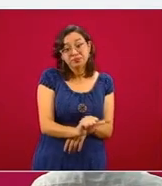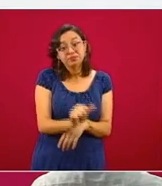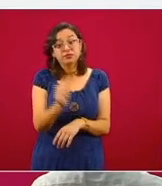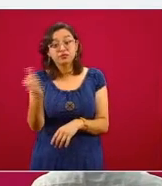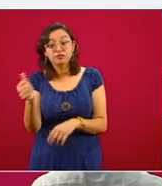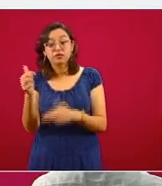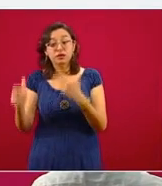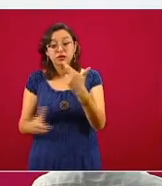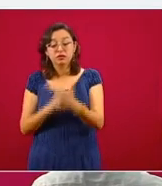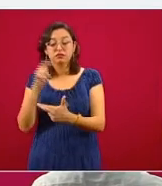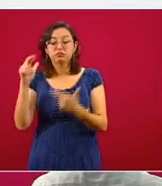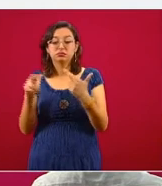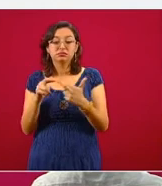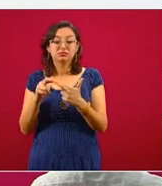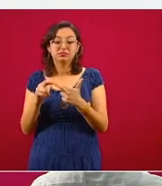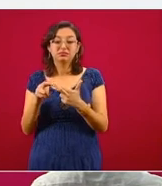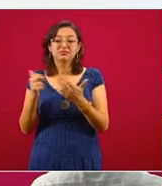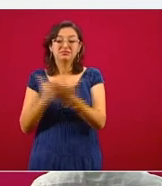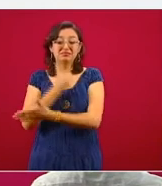have